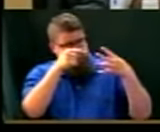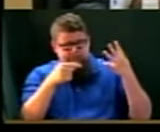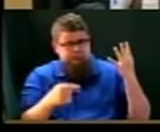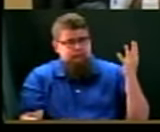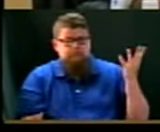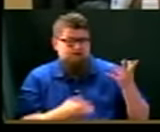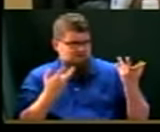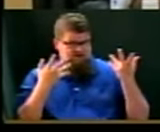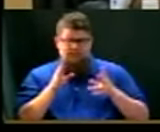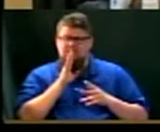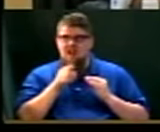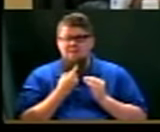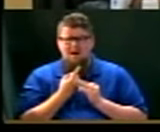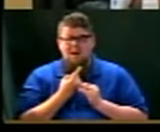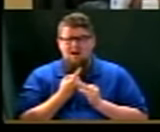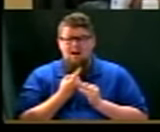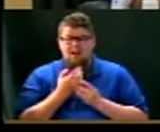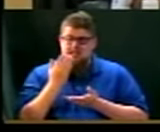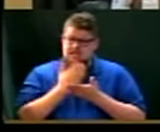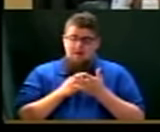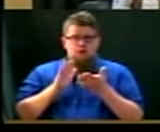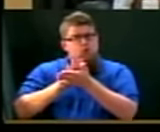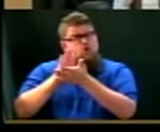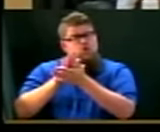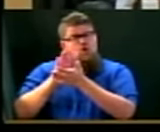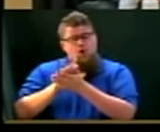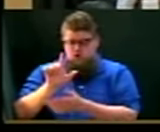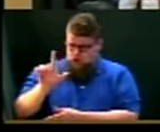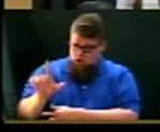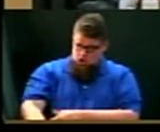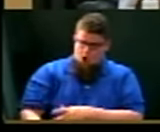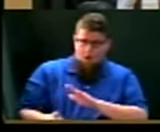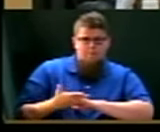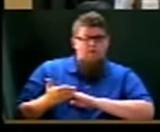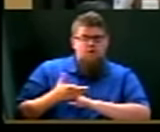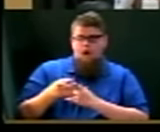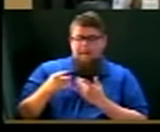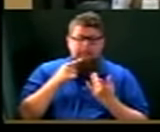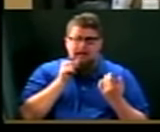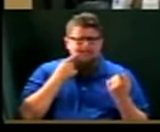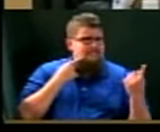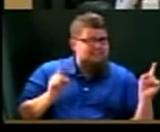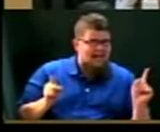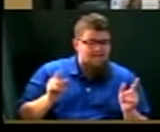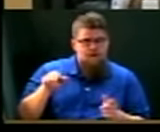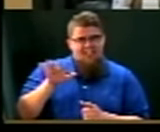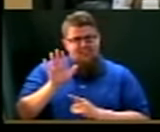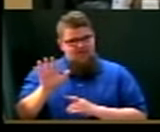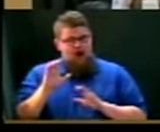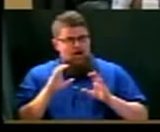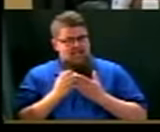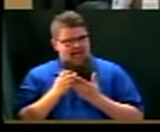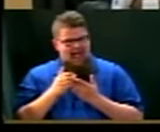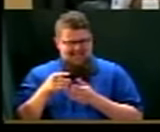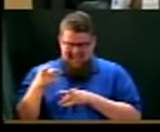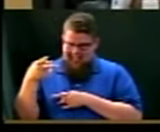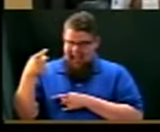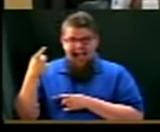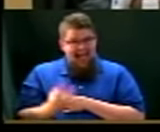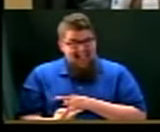our lower performing schools. They do have class sizes half